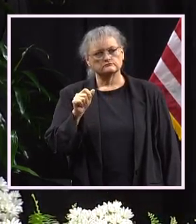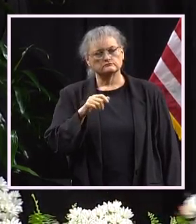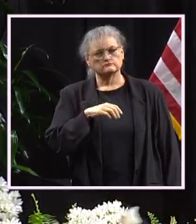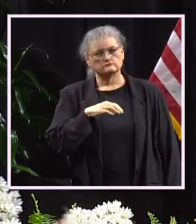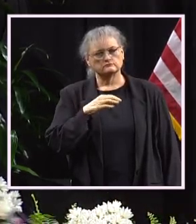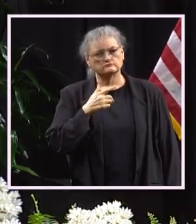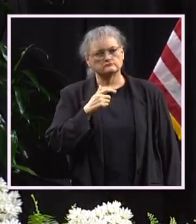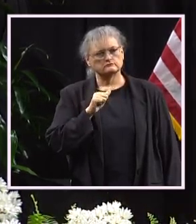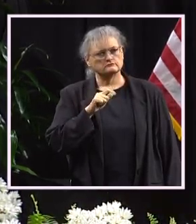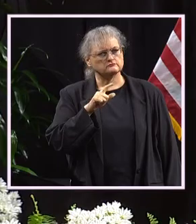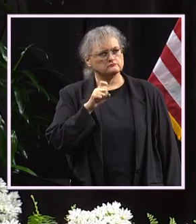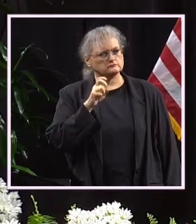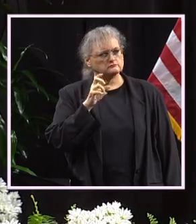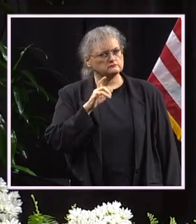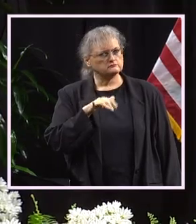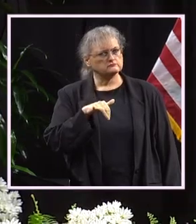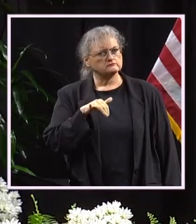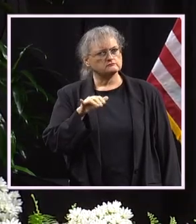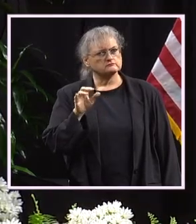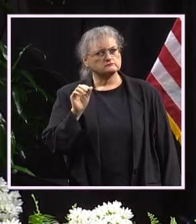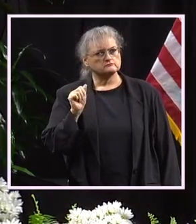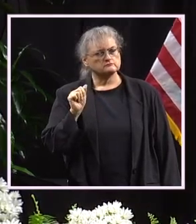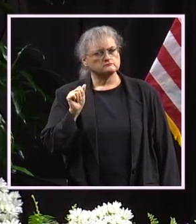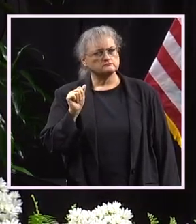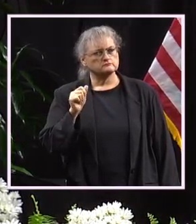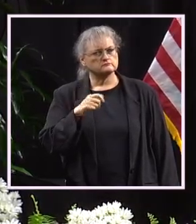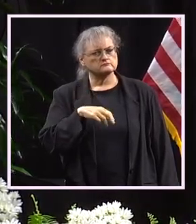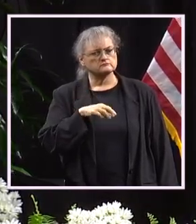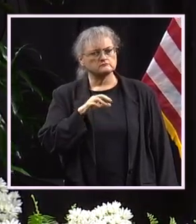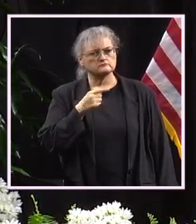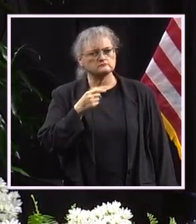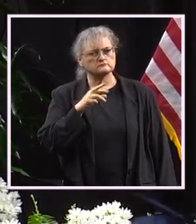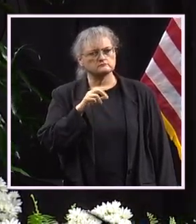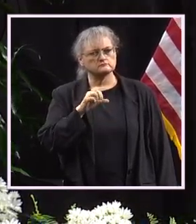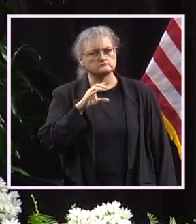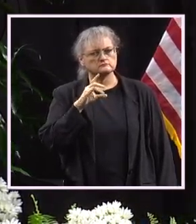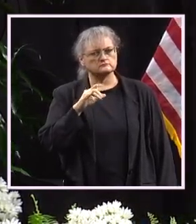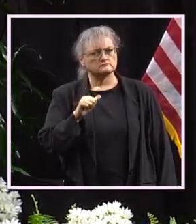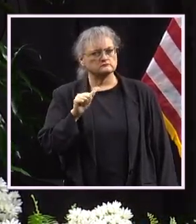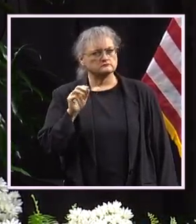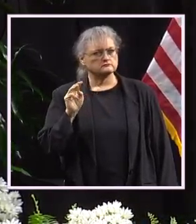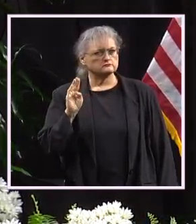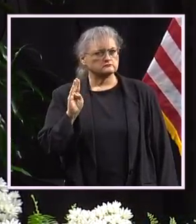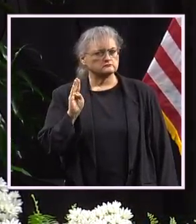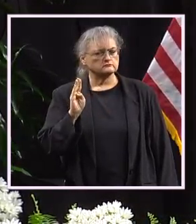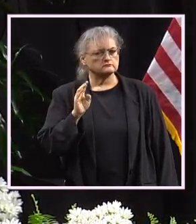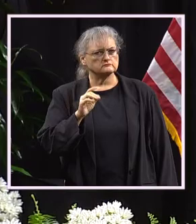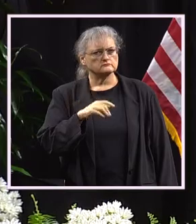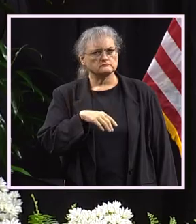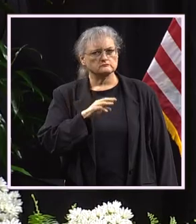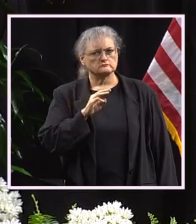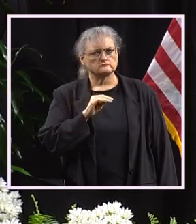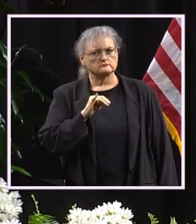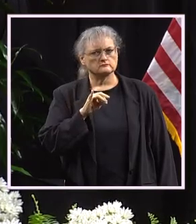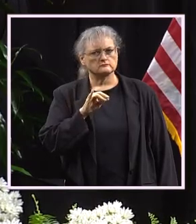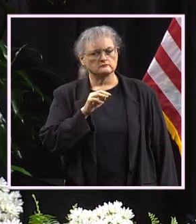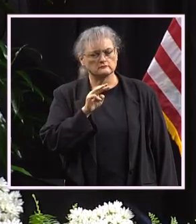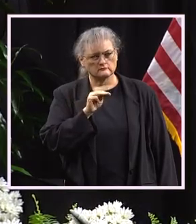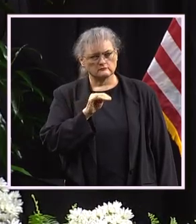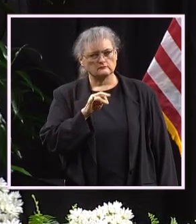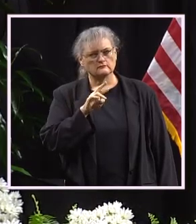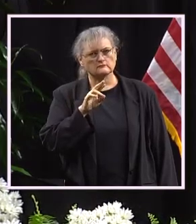Galaxy Athena Acton, summa cum laude. Gracie Bethencourt, cum laude. Mayra Elida